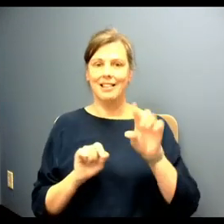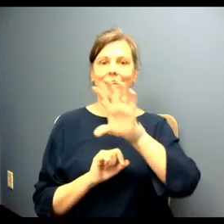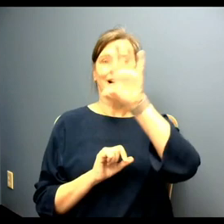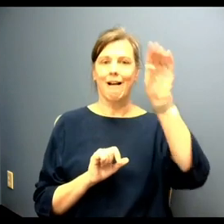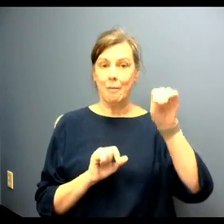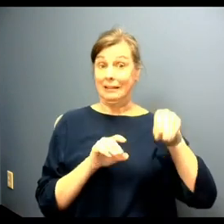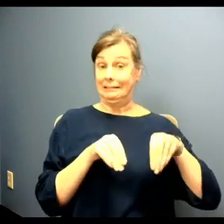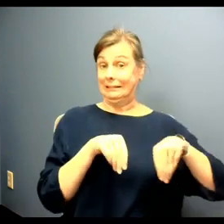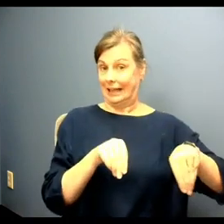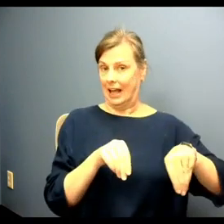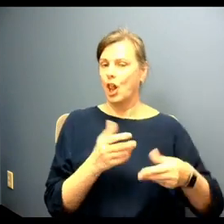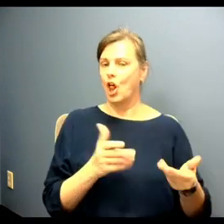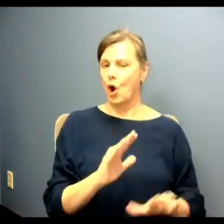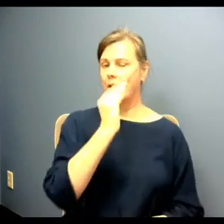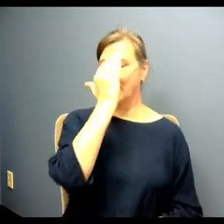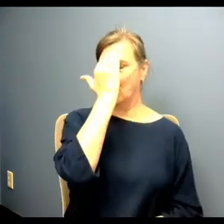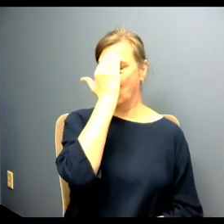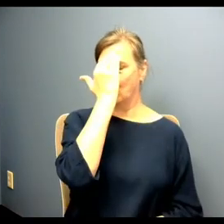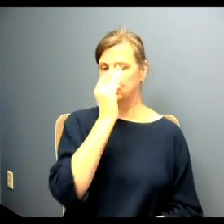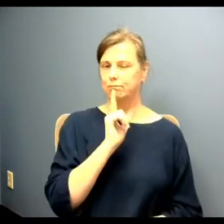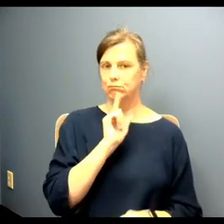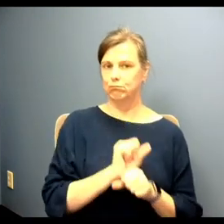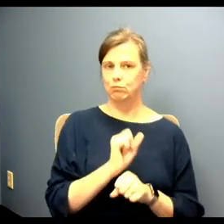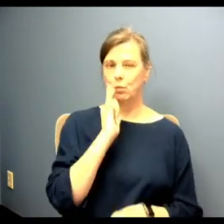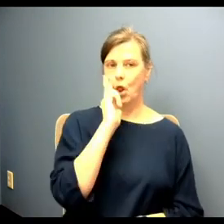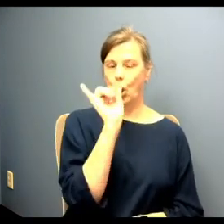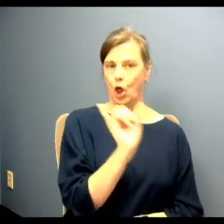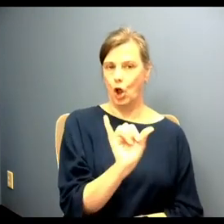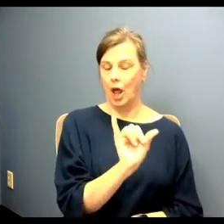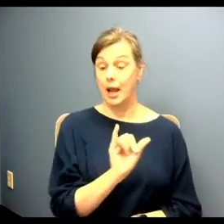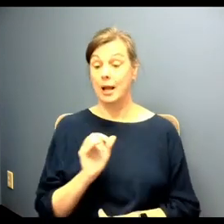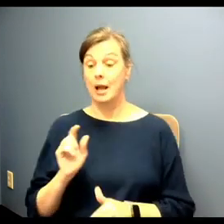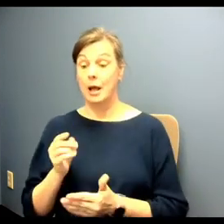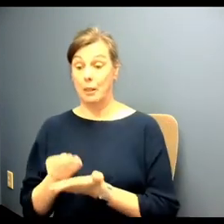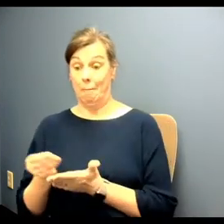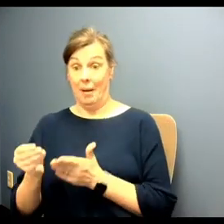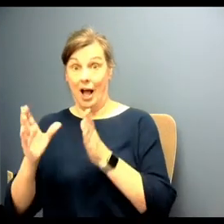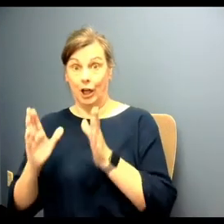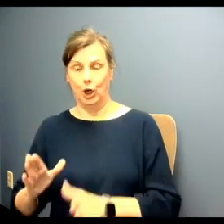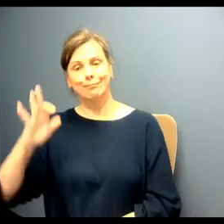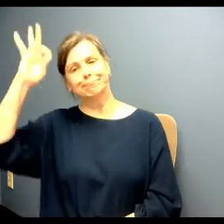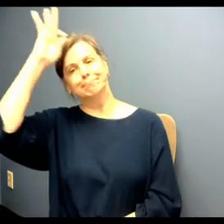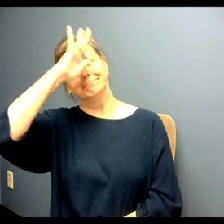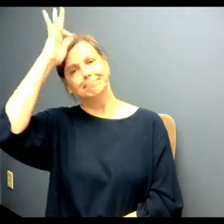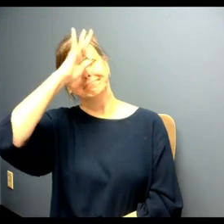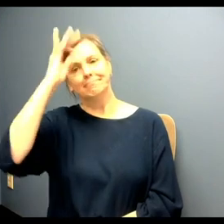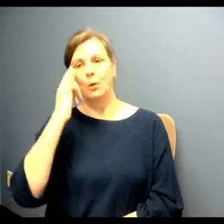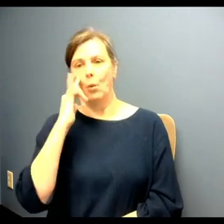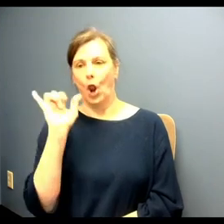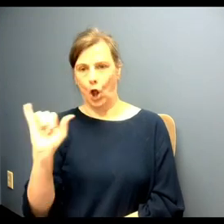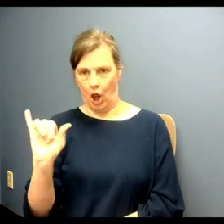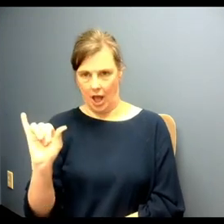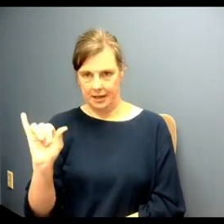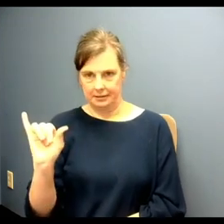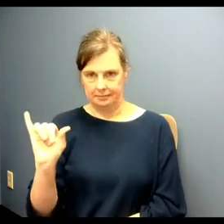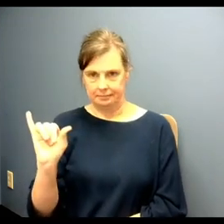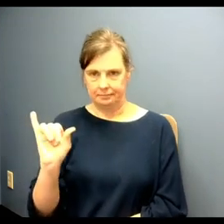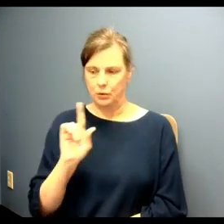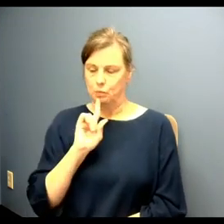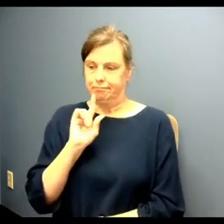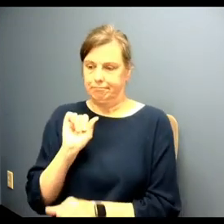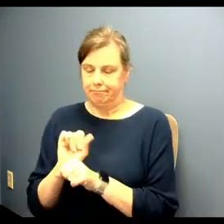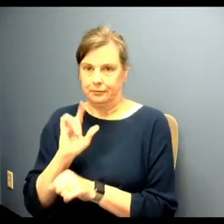had not very much information. Let's take a look at how asymmetric information can cause deadweight loss in